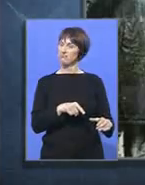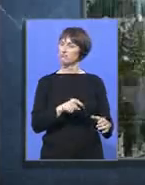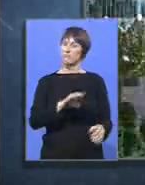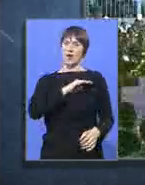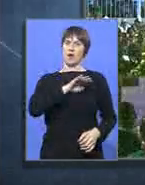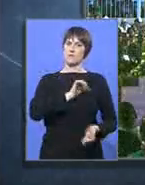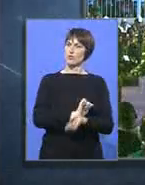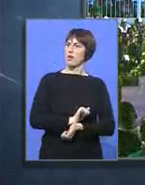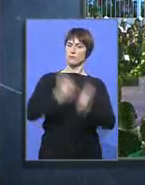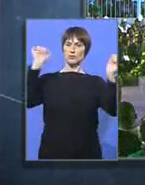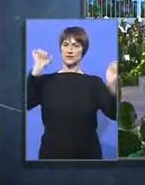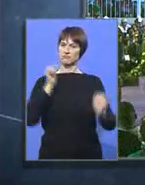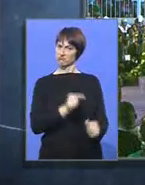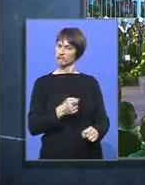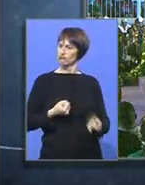Army.